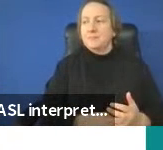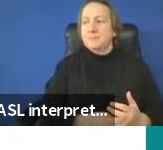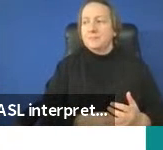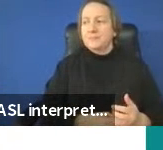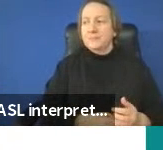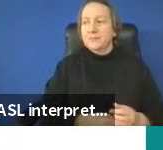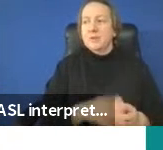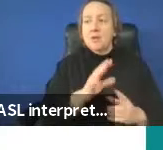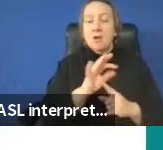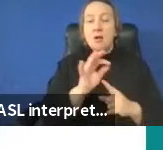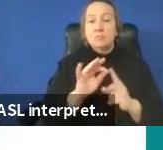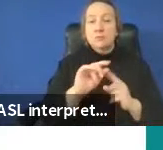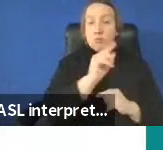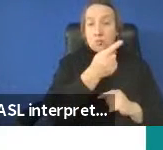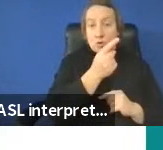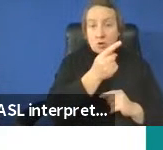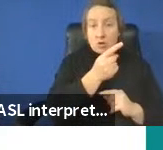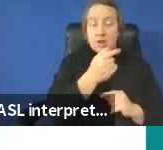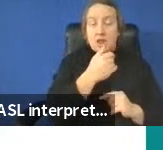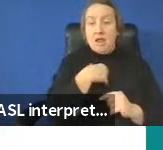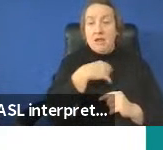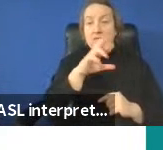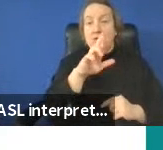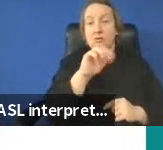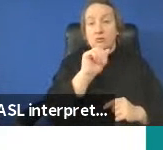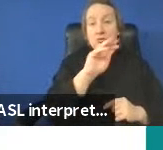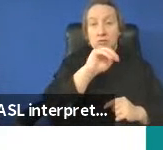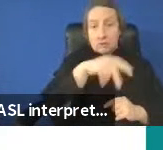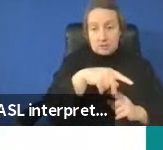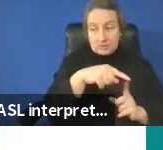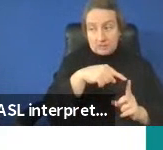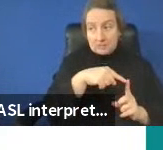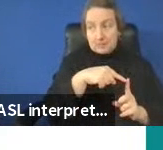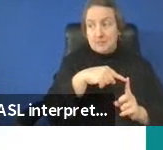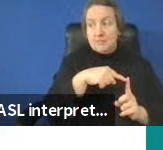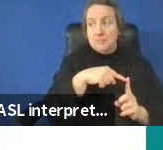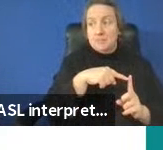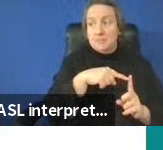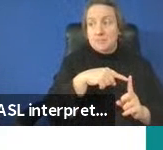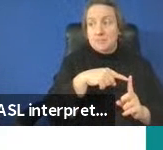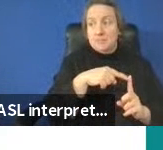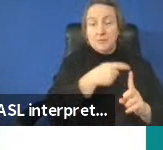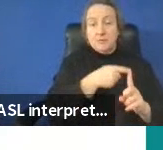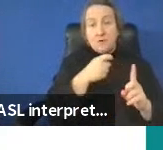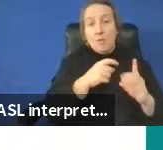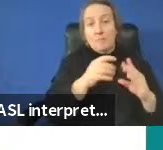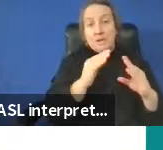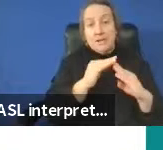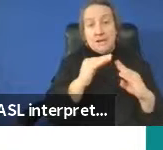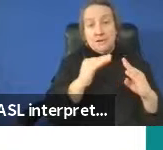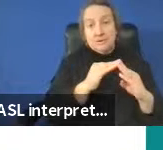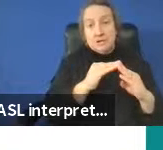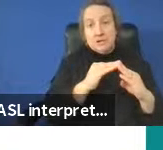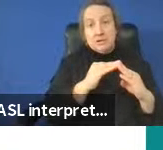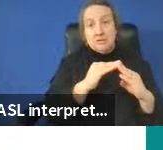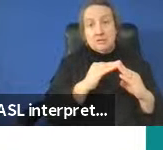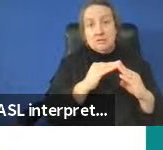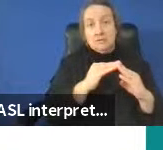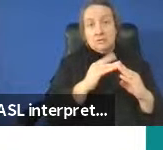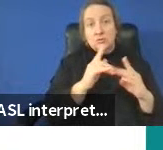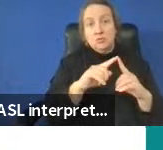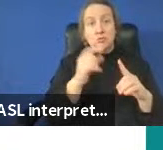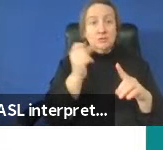In option 1, there are ramps that are from downtown to south